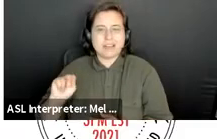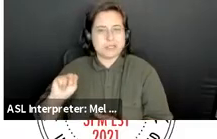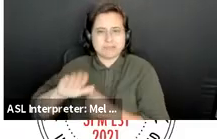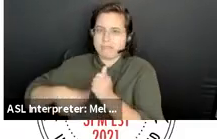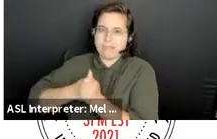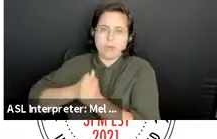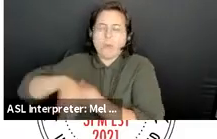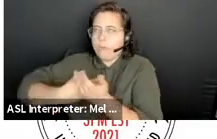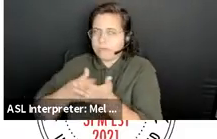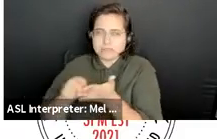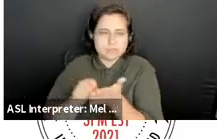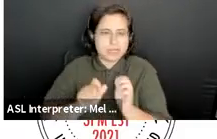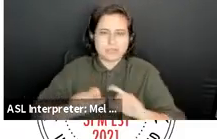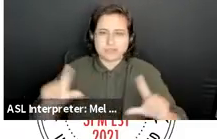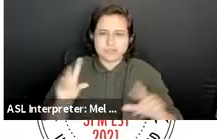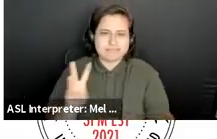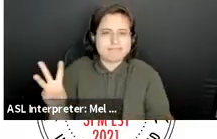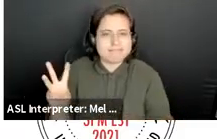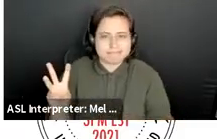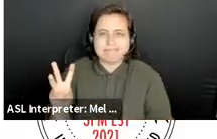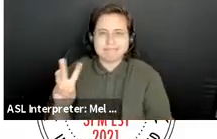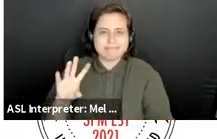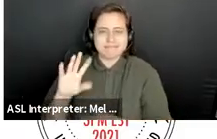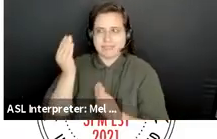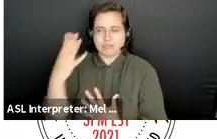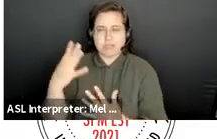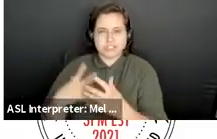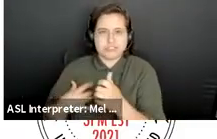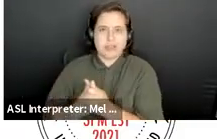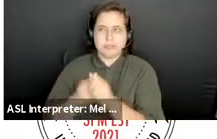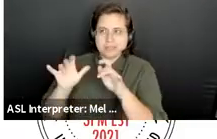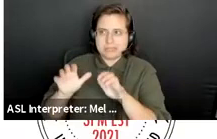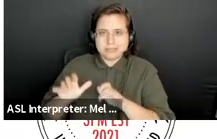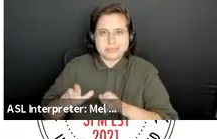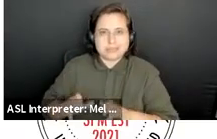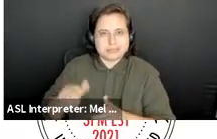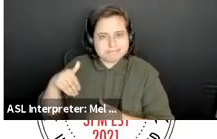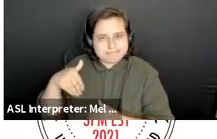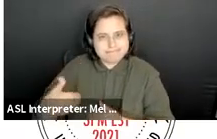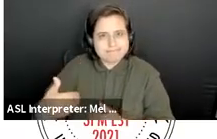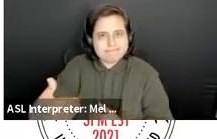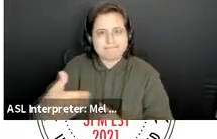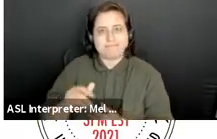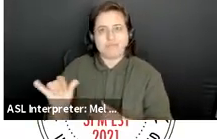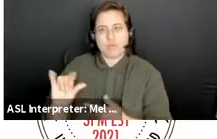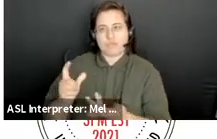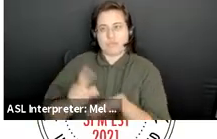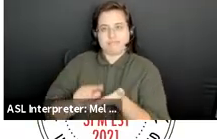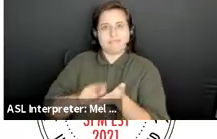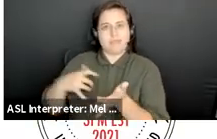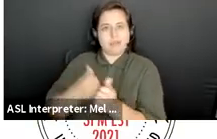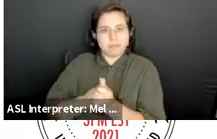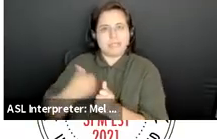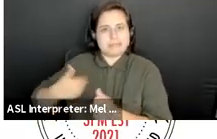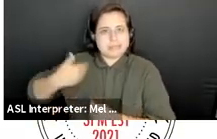those pages who keeps the information up to date and also creates news updates on a regular basis. And so with